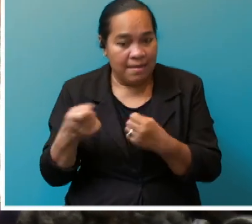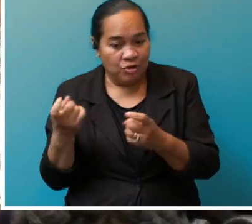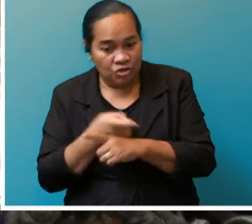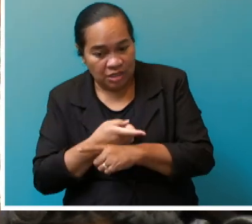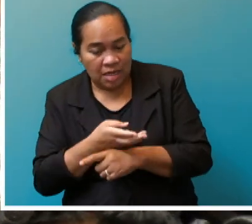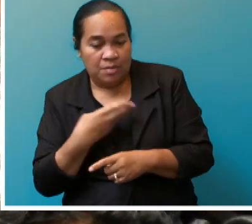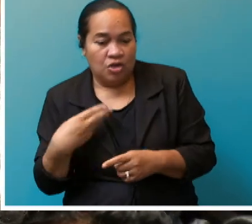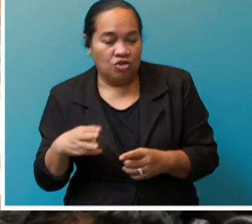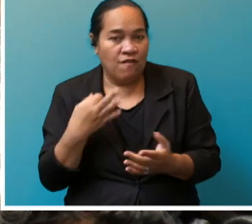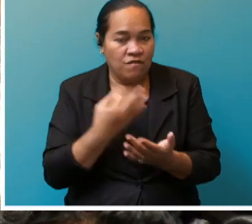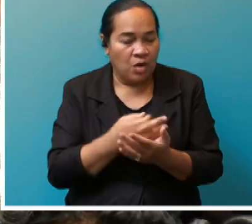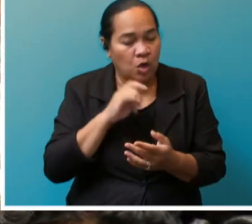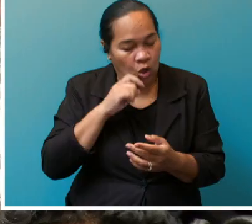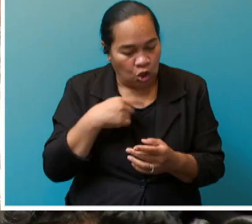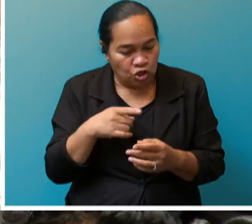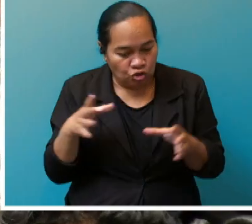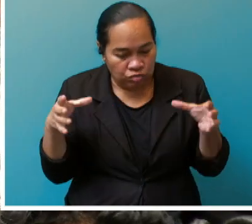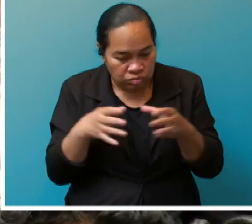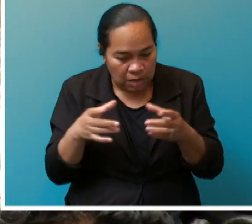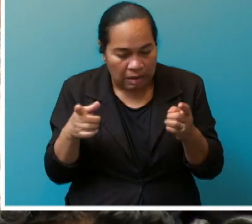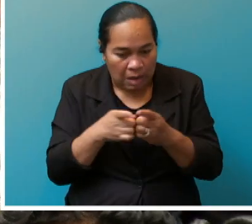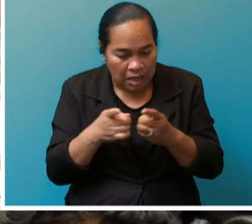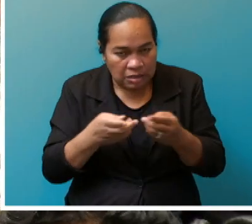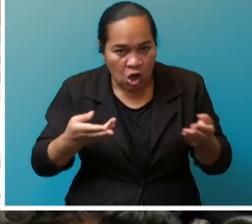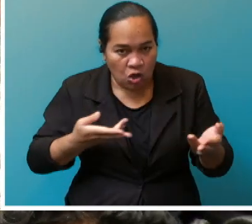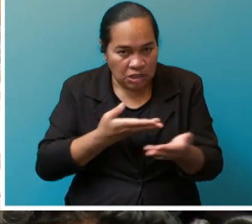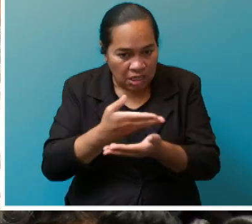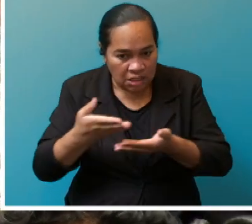Finance will continue to engage in the consultation and